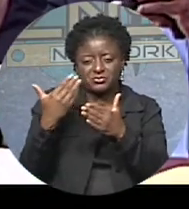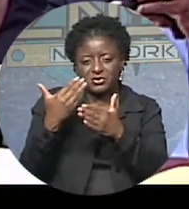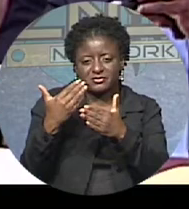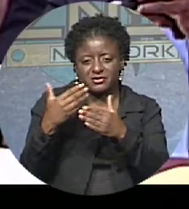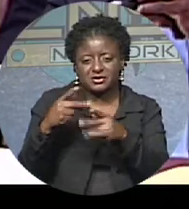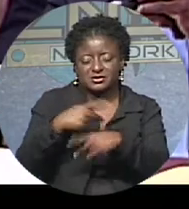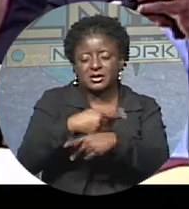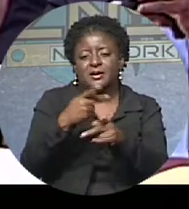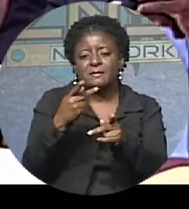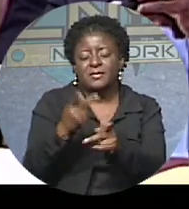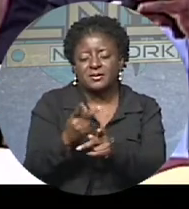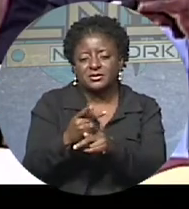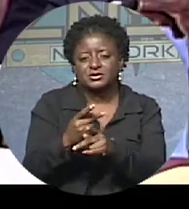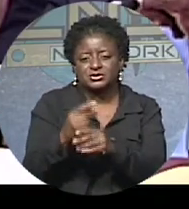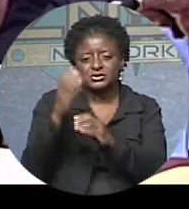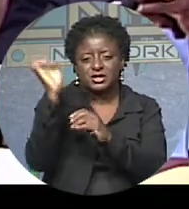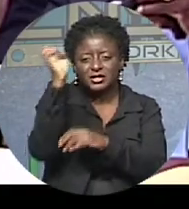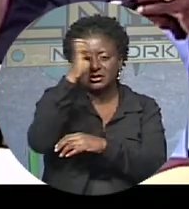of $248